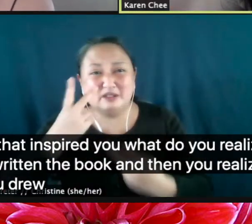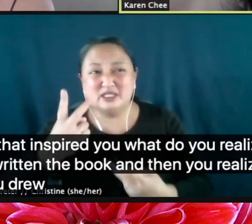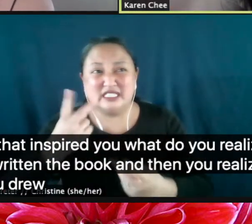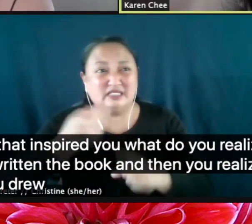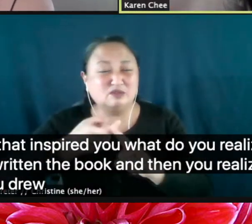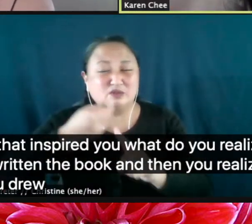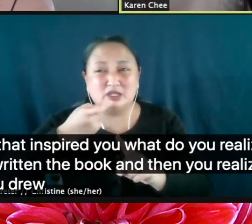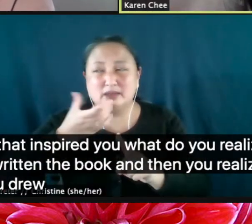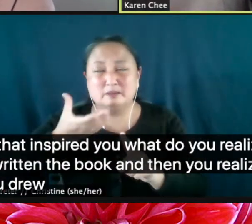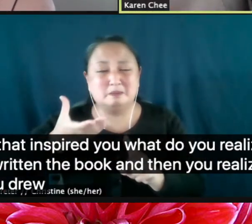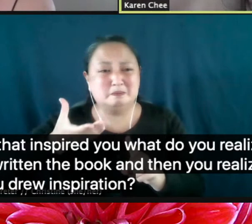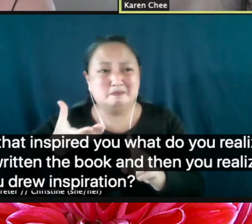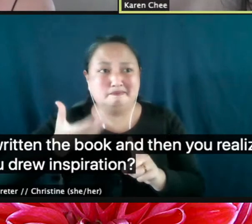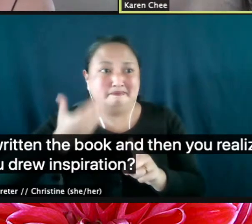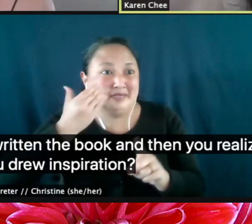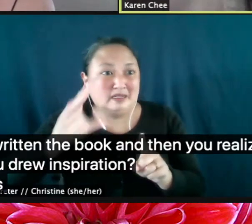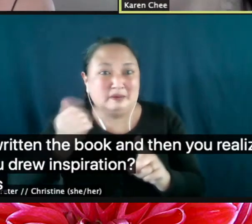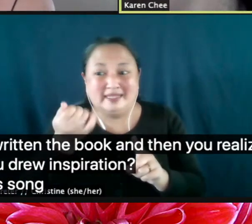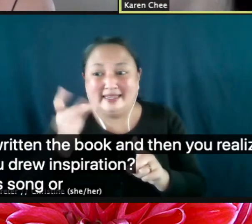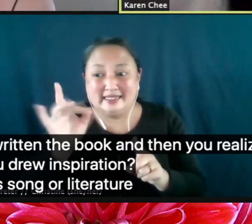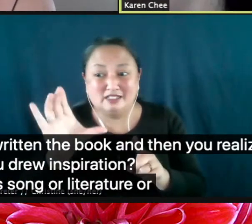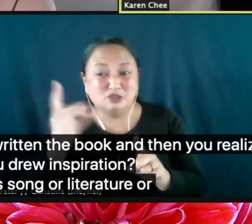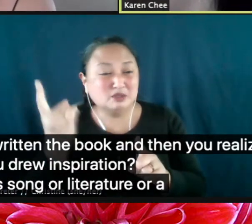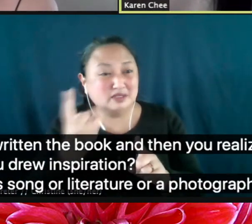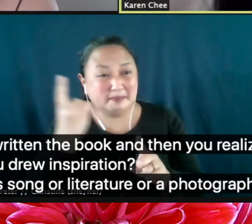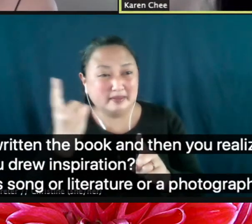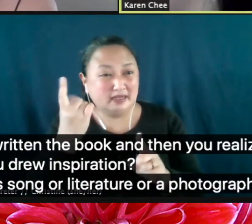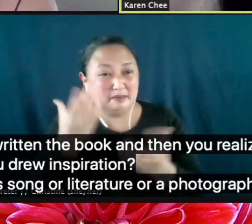from, I don't know, like the 1800s, maybe?